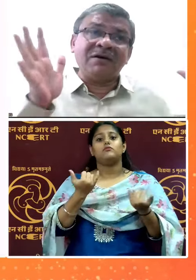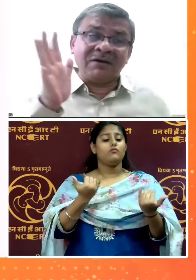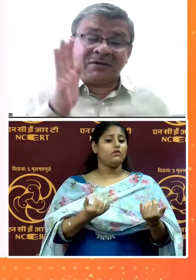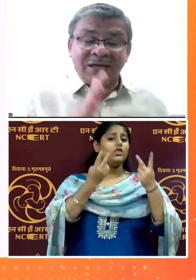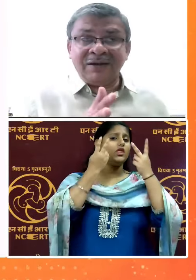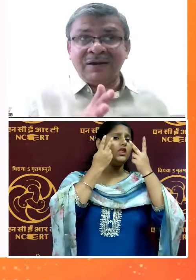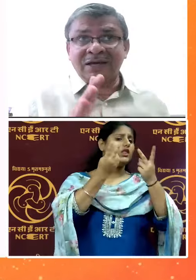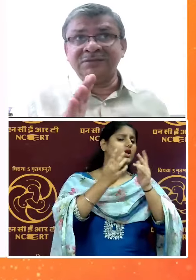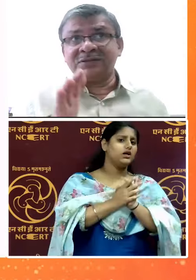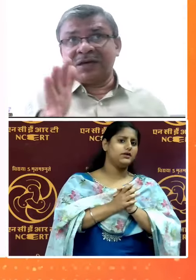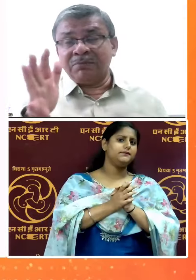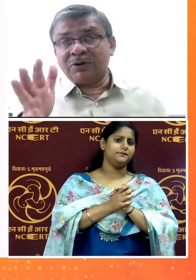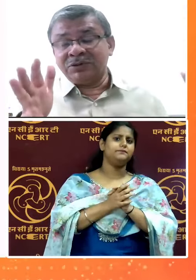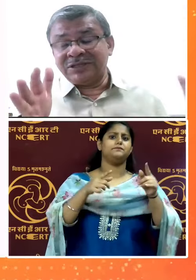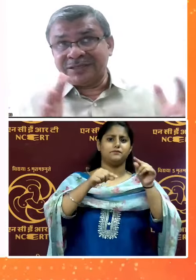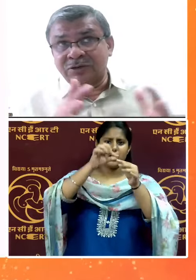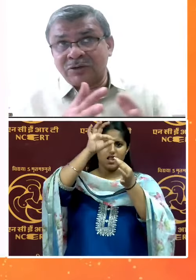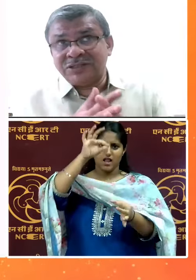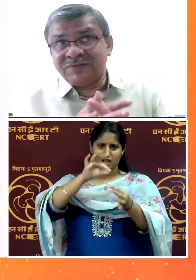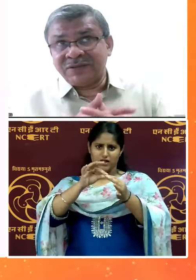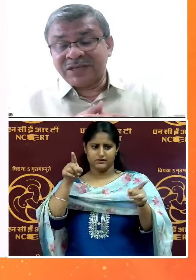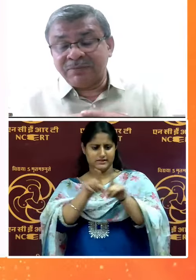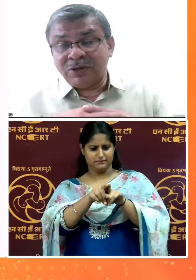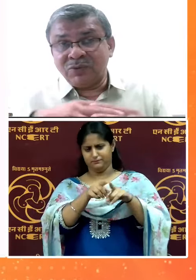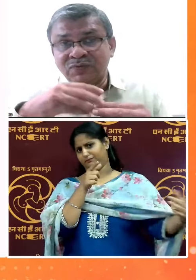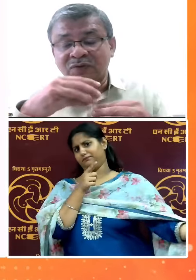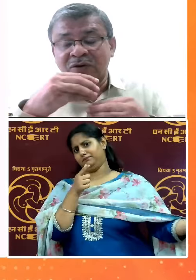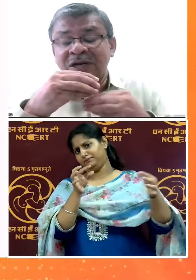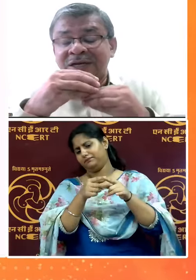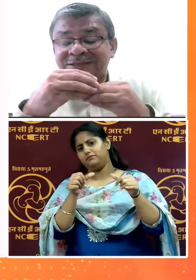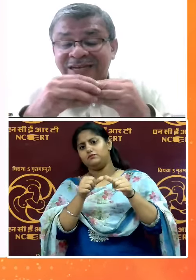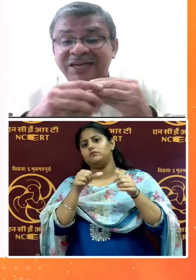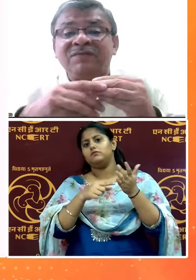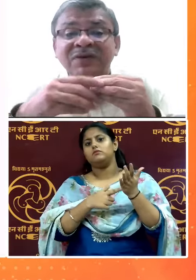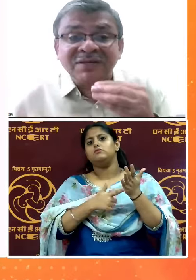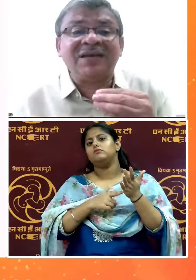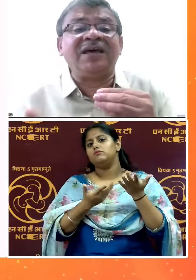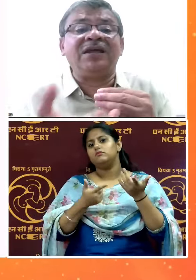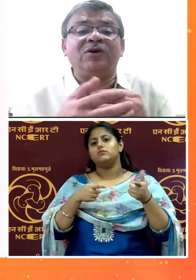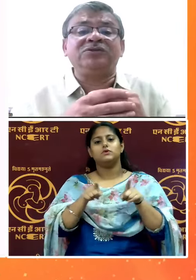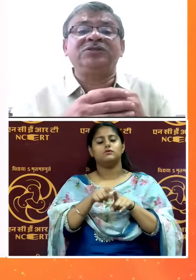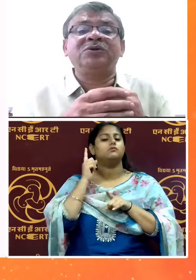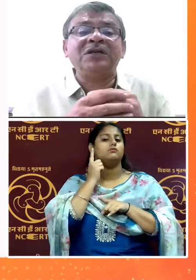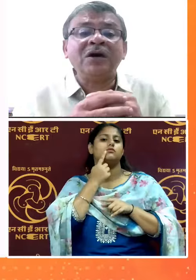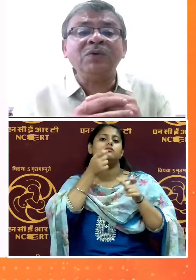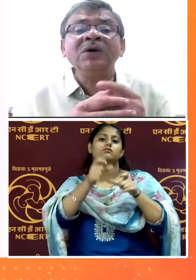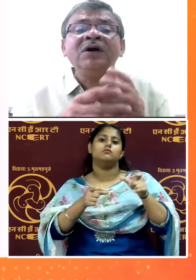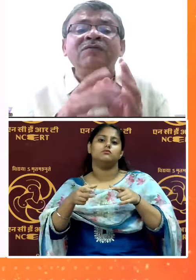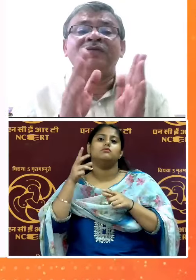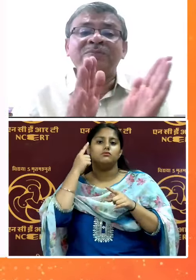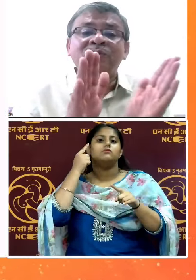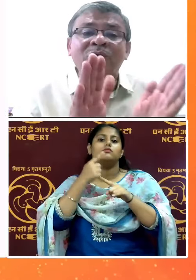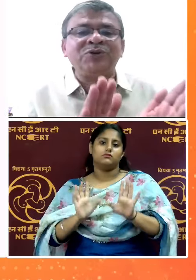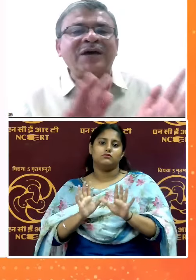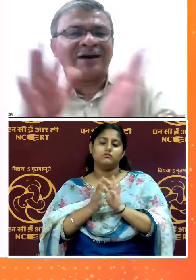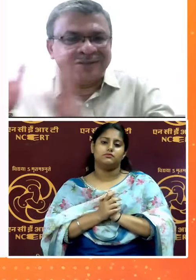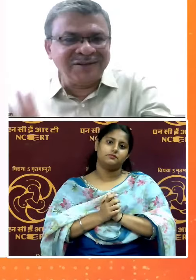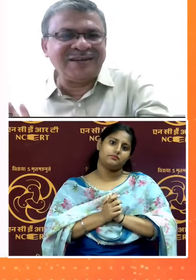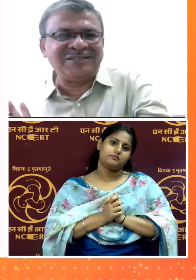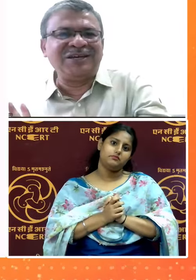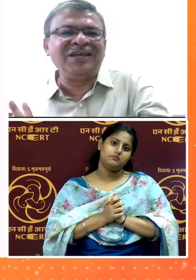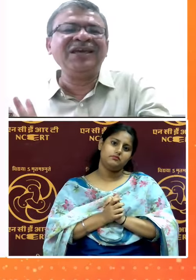seen in length about the technologies which can be used for children with hearing loss. So now we will move on to